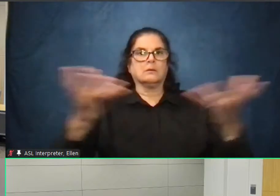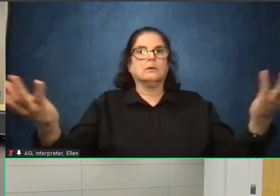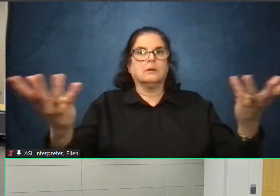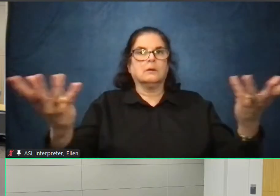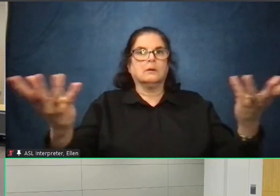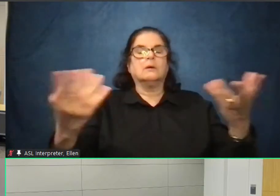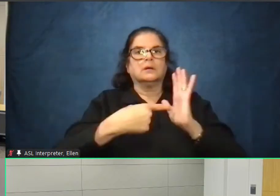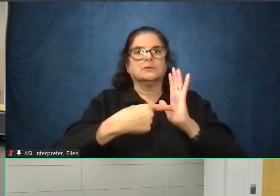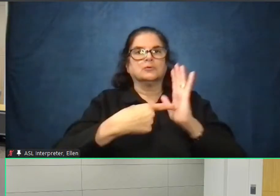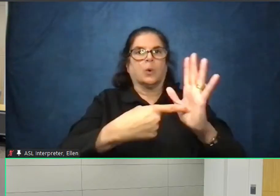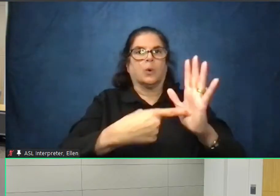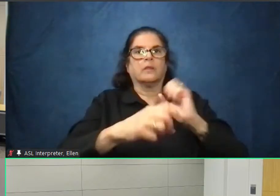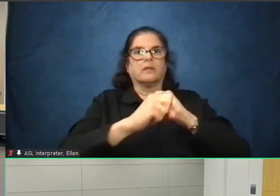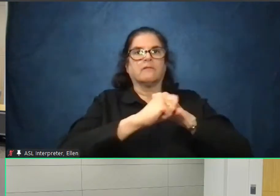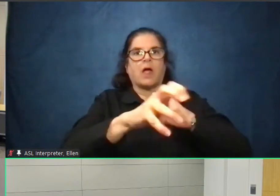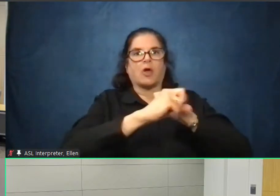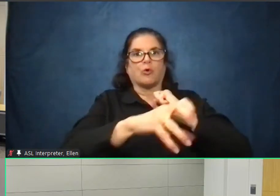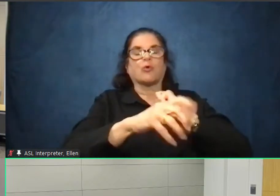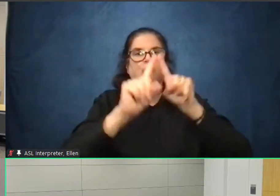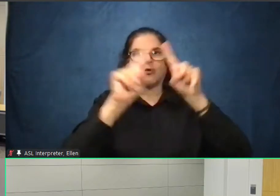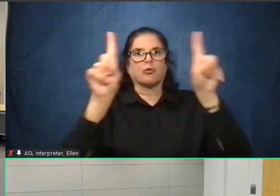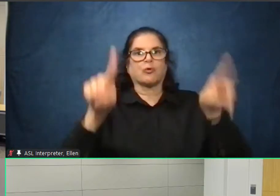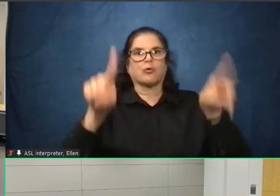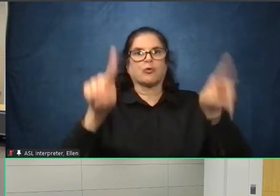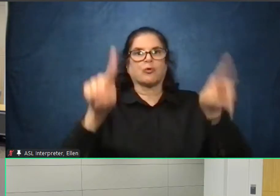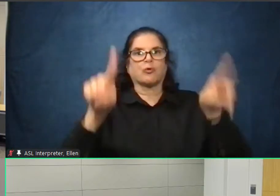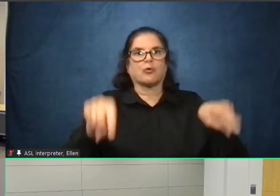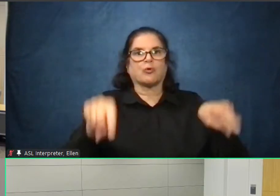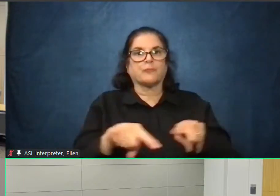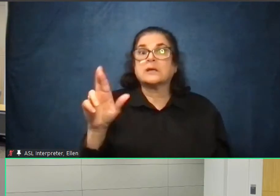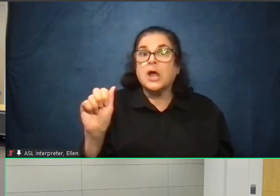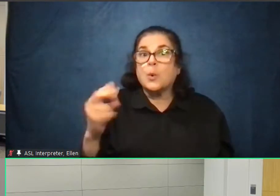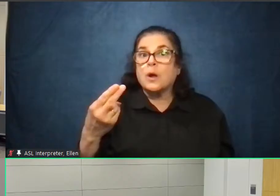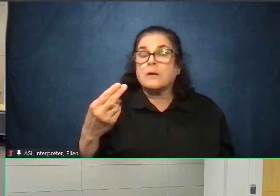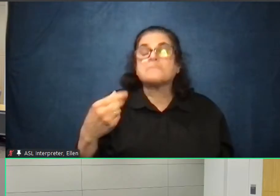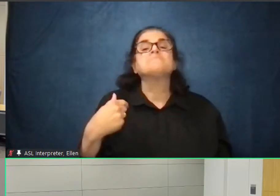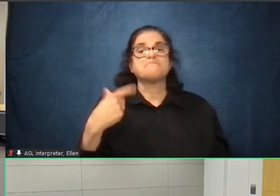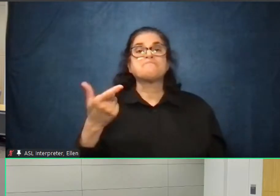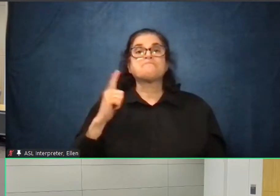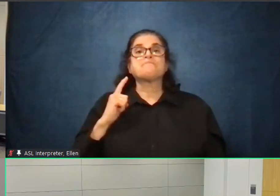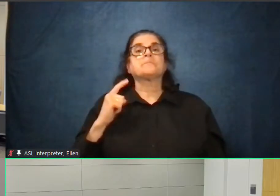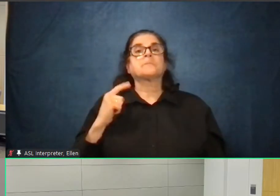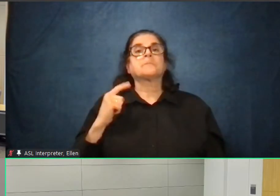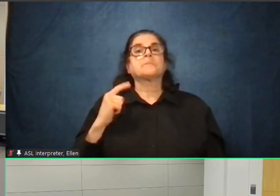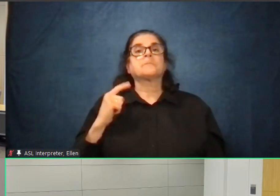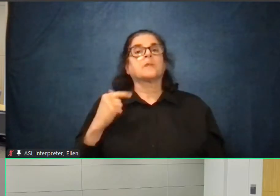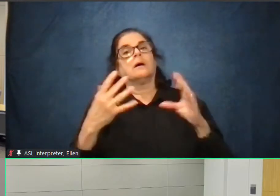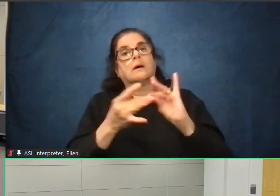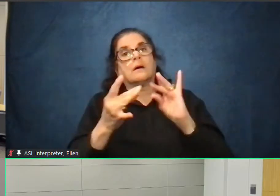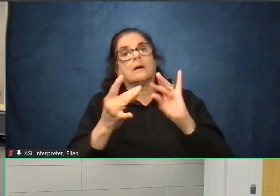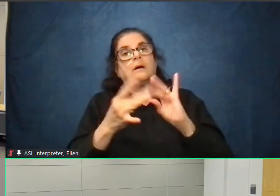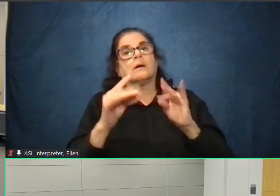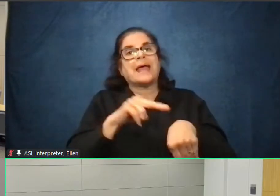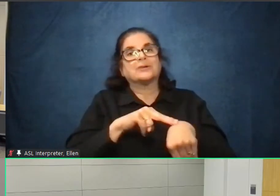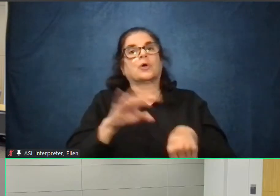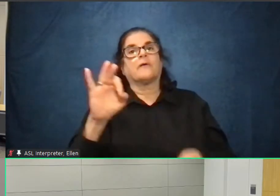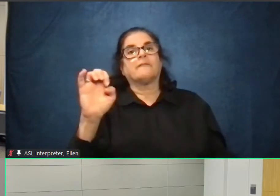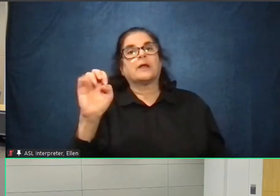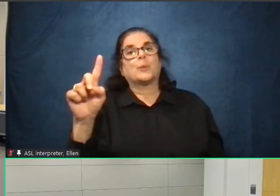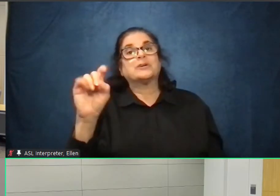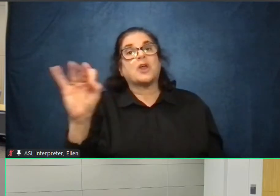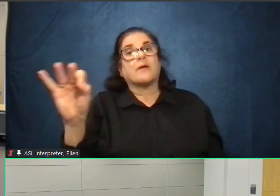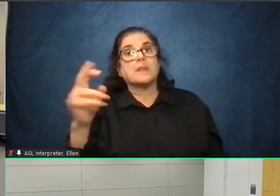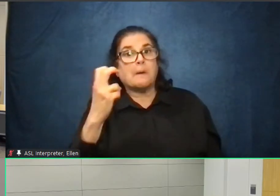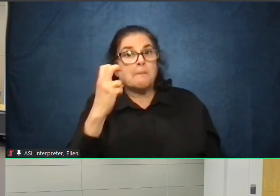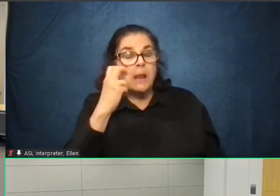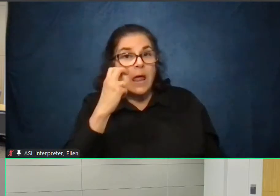Sarah, I just wanted to share that the National Federation of the Blind of Illinois will be having our annual state convention